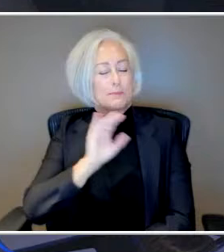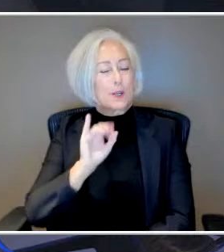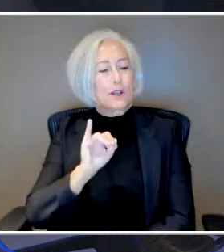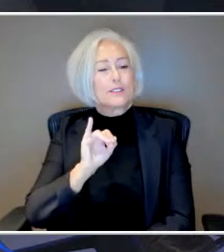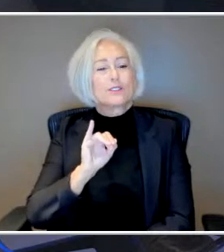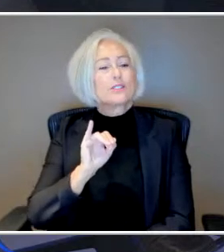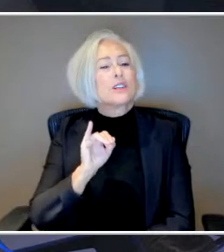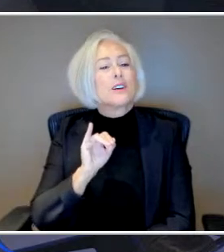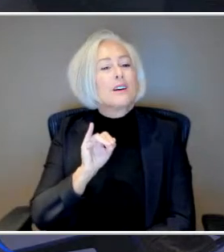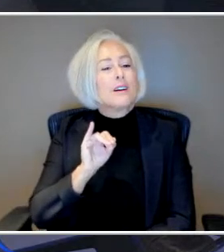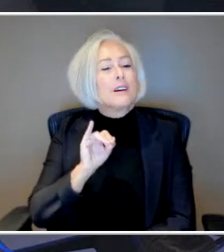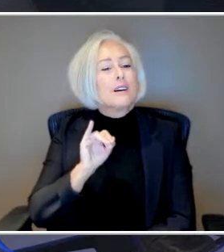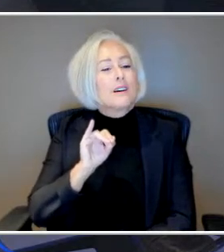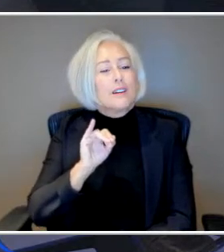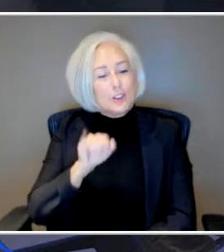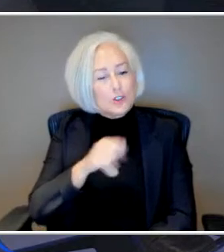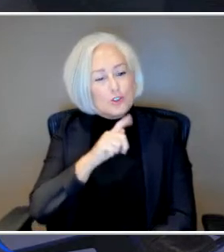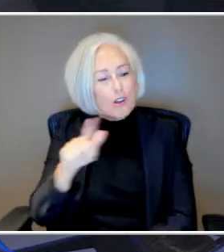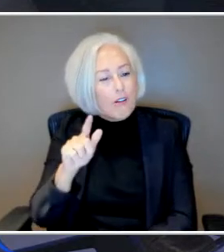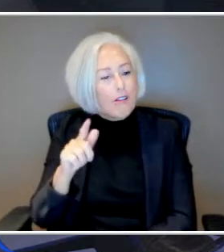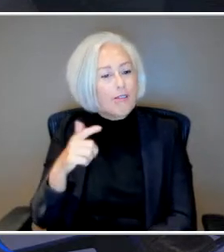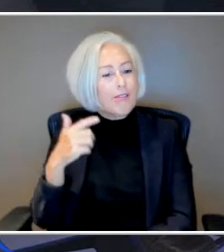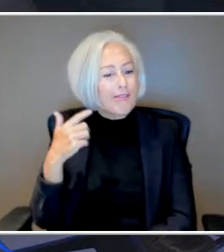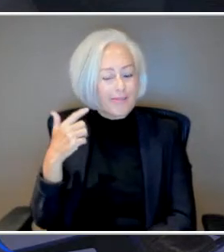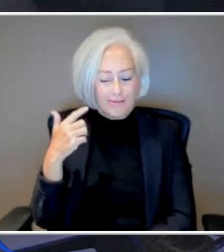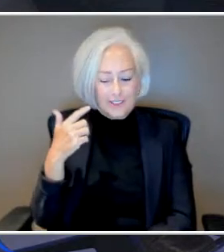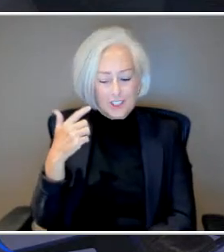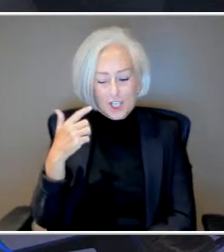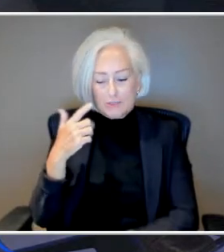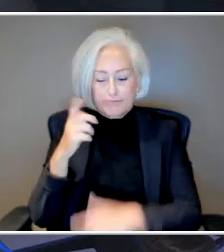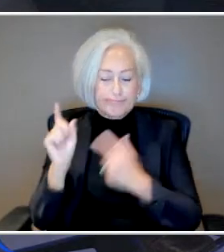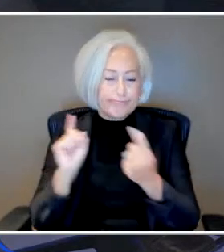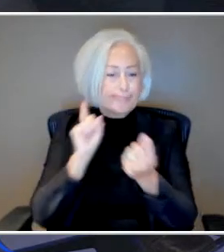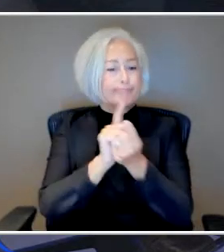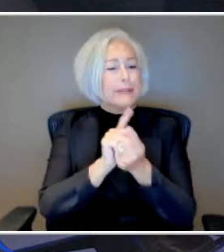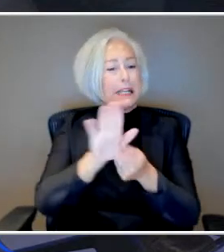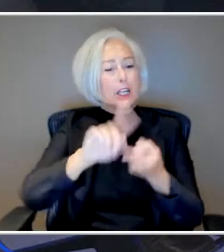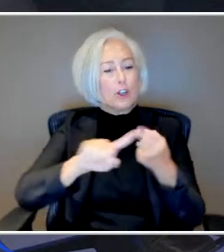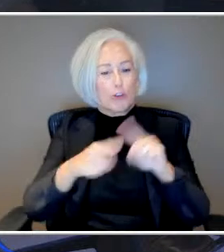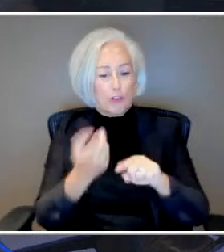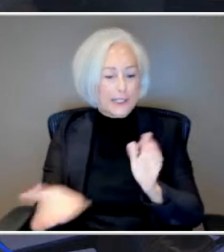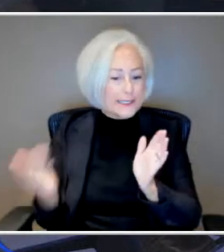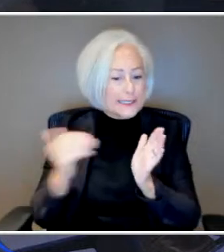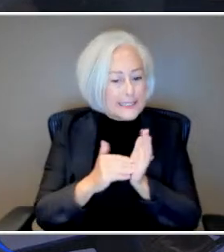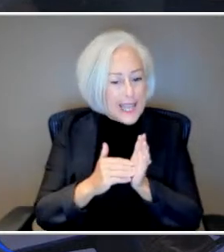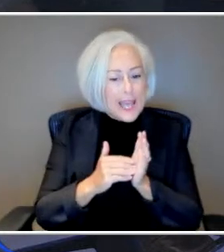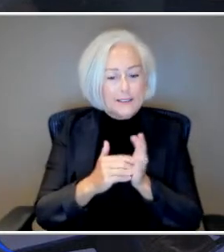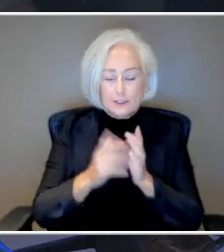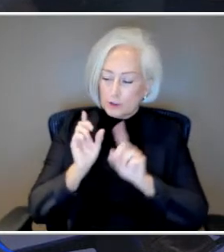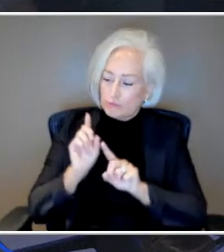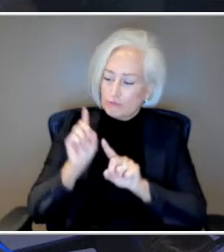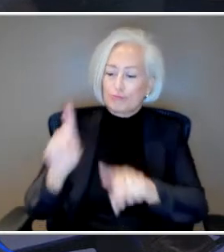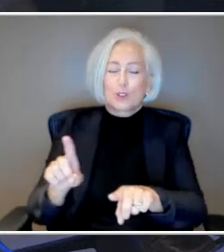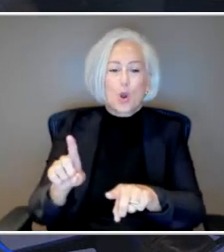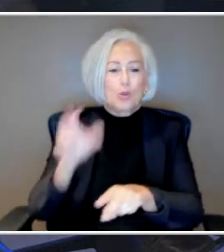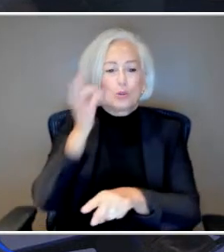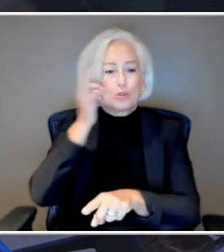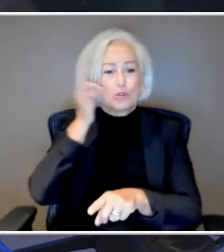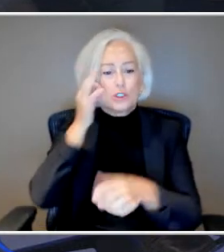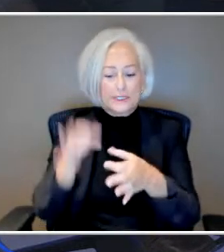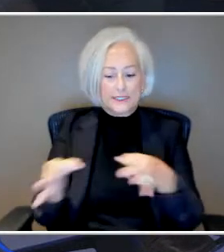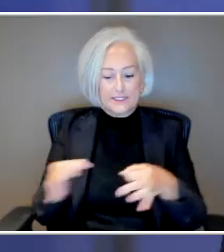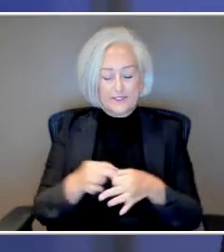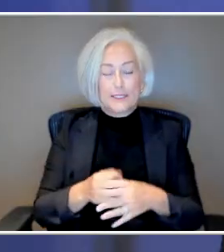taking it all in, from just reuniting with your friend to being on the Chiefs field. It's been amazing. It's